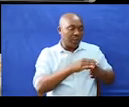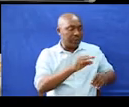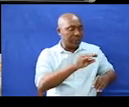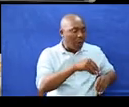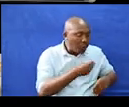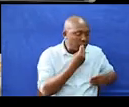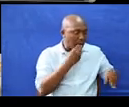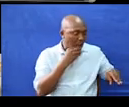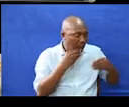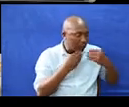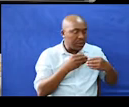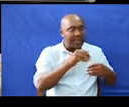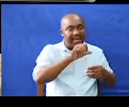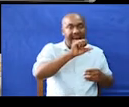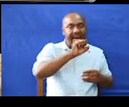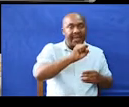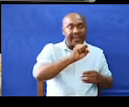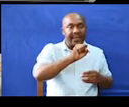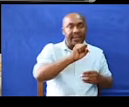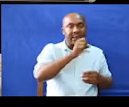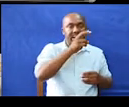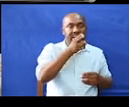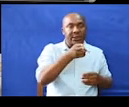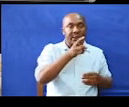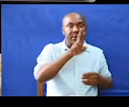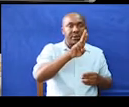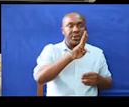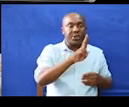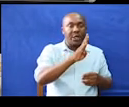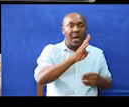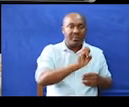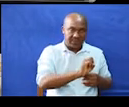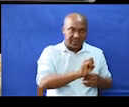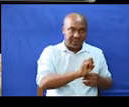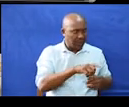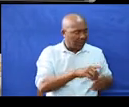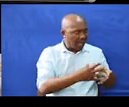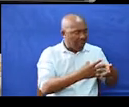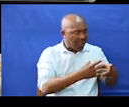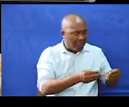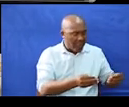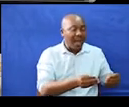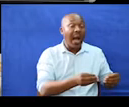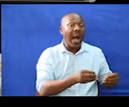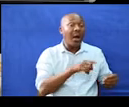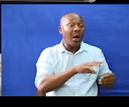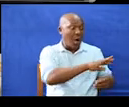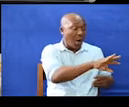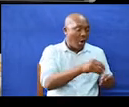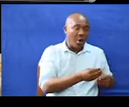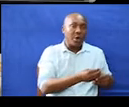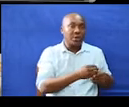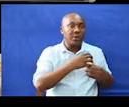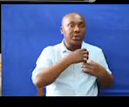shrubs. After all shrubs be finished, all giraffes decided